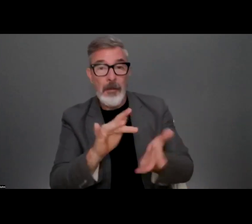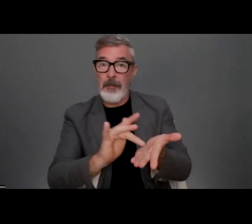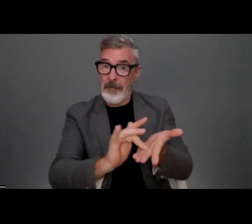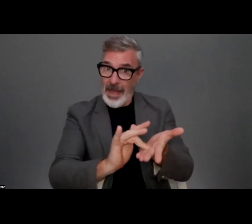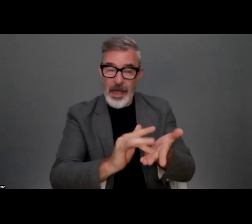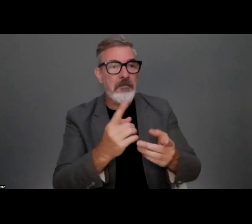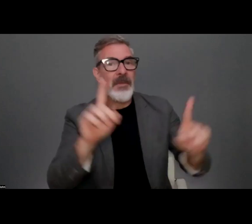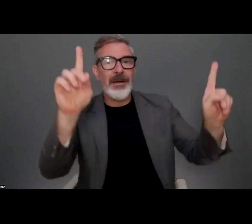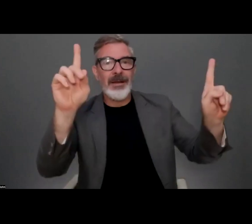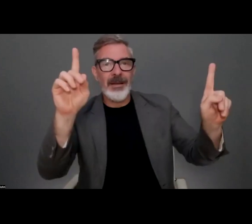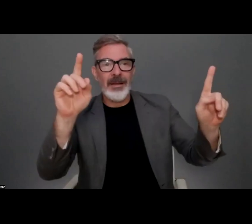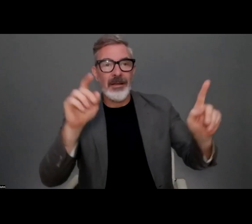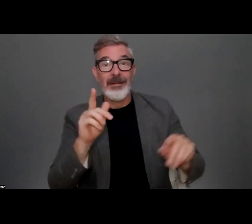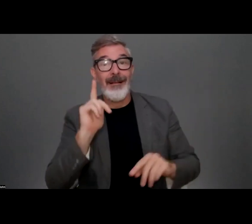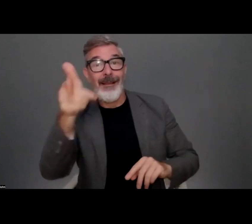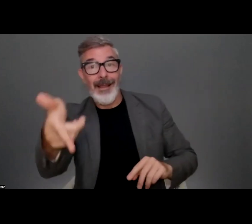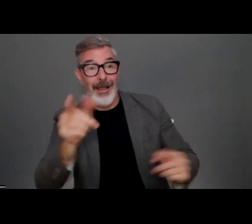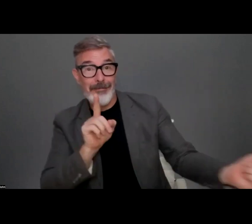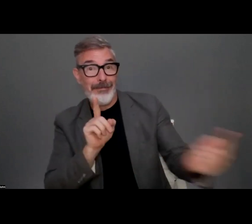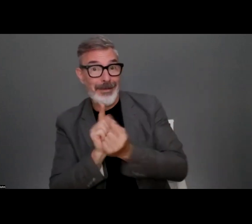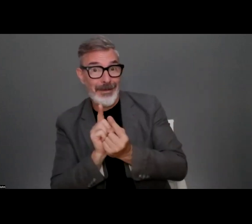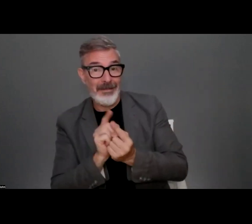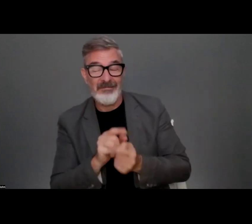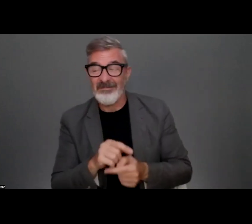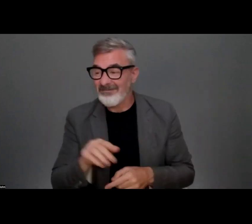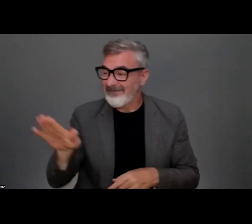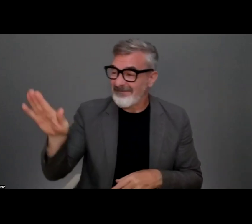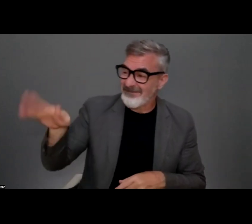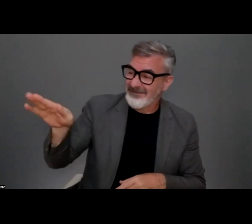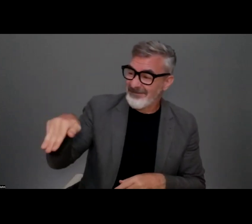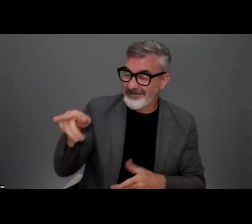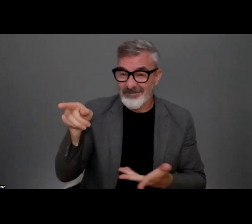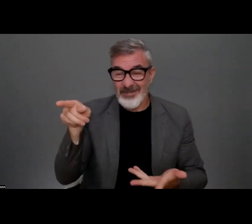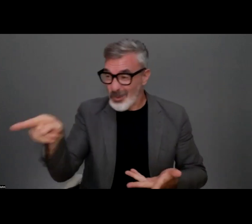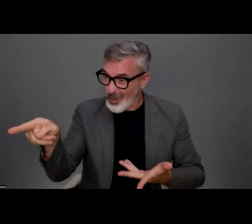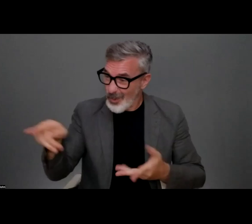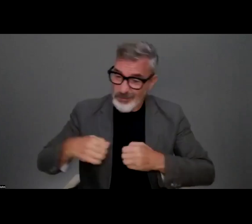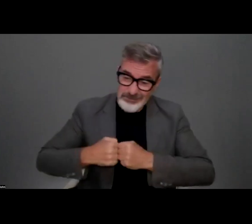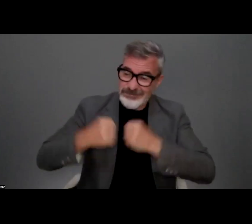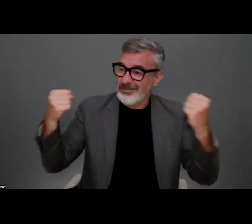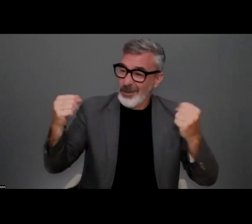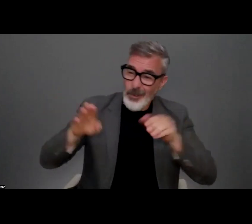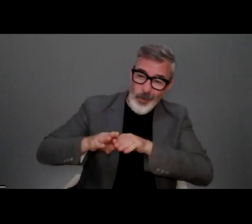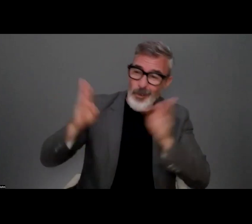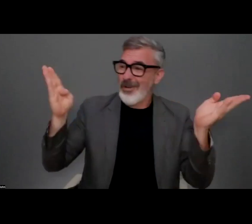to tell me that even just that conversation of having an open dialogue changed her life.